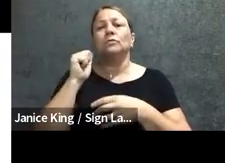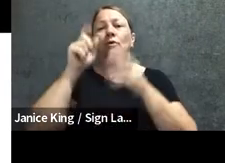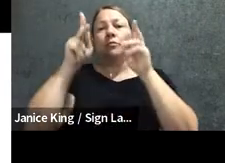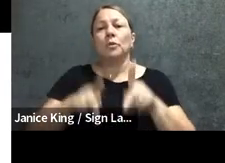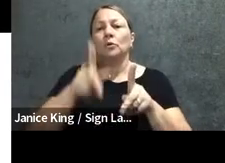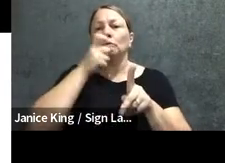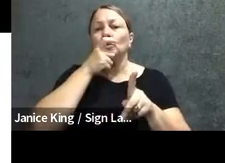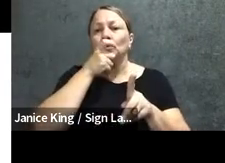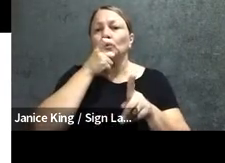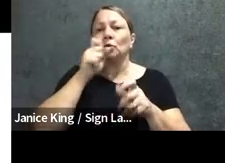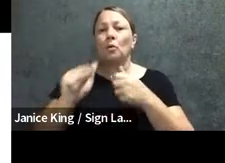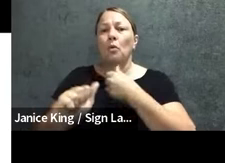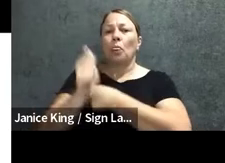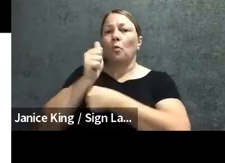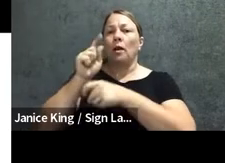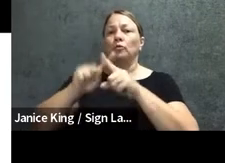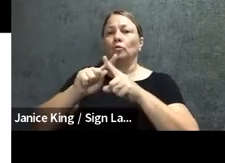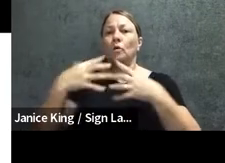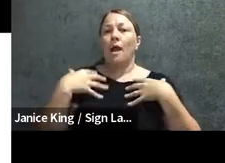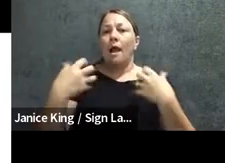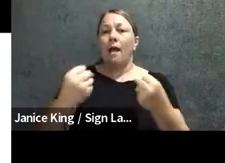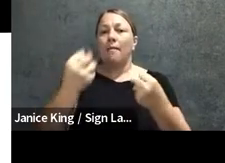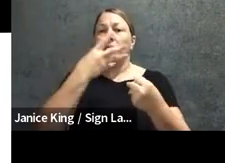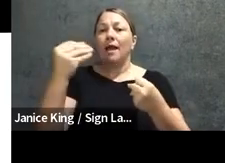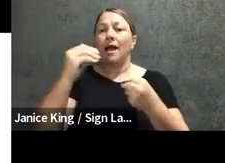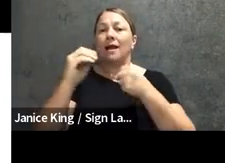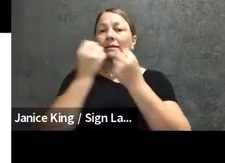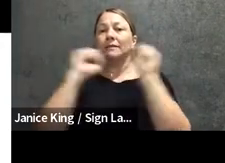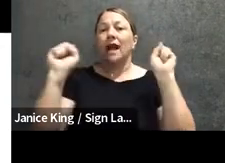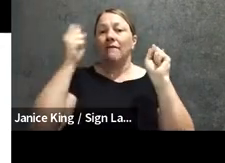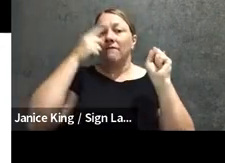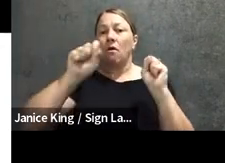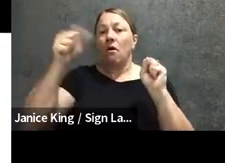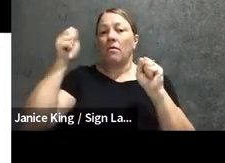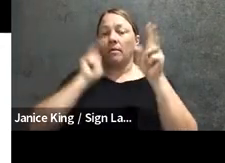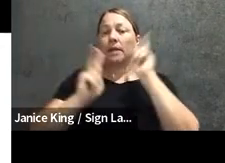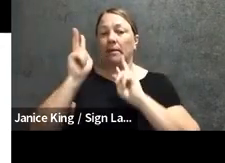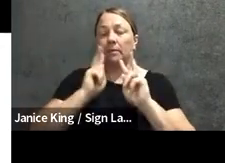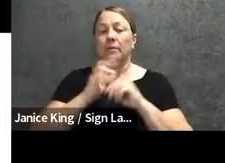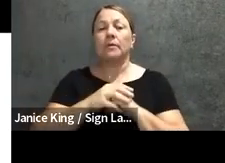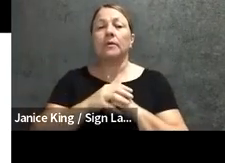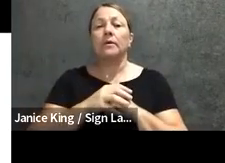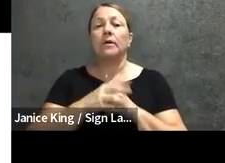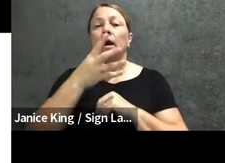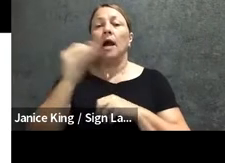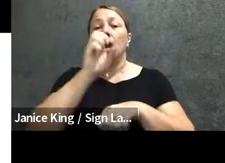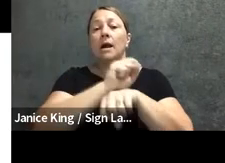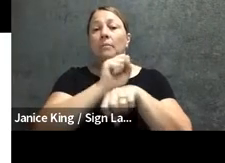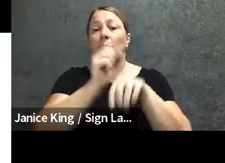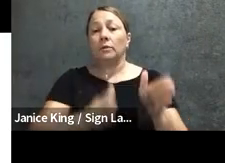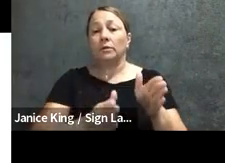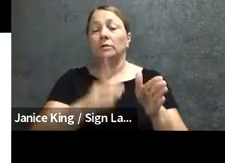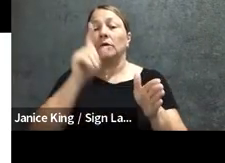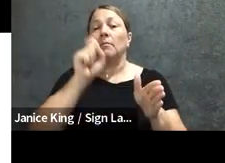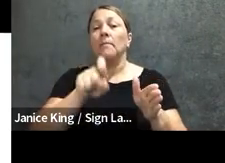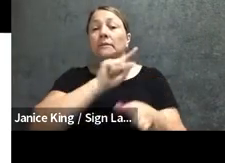is a direct threat to the health and safety of themselves or others. And lastly, employees have to be qualified to